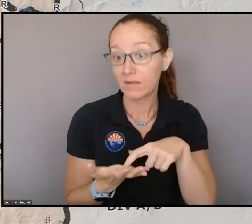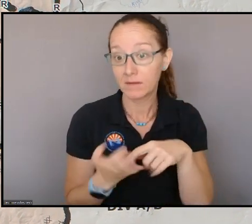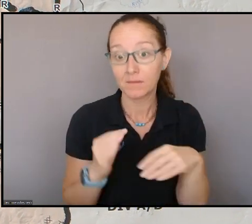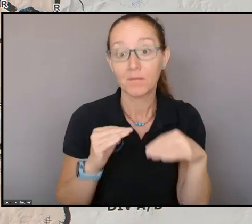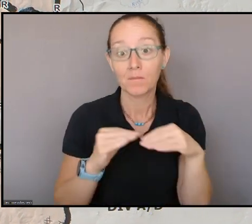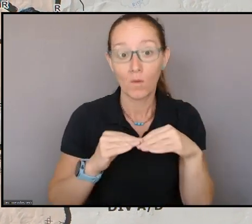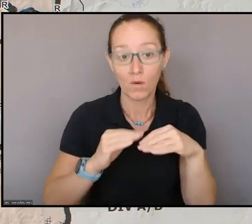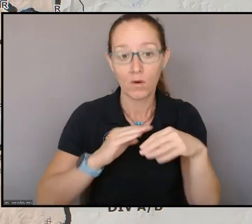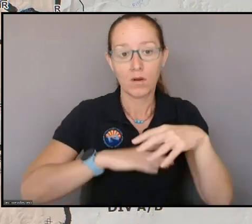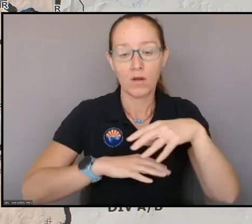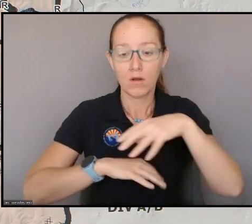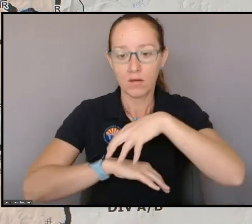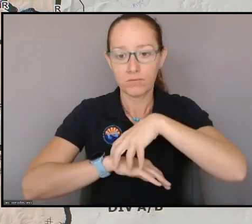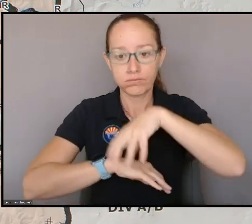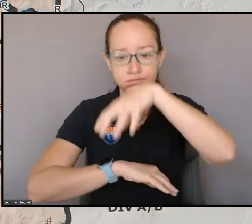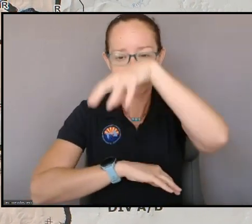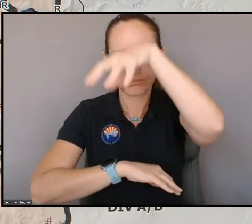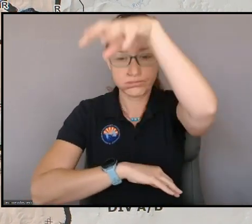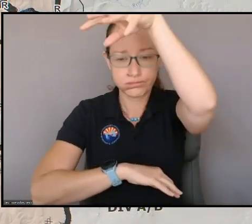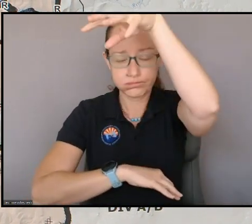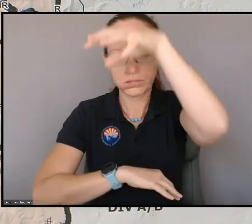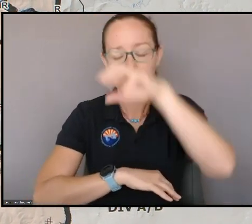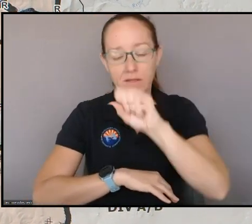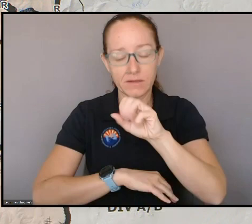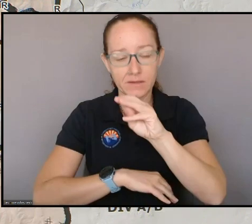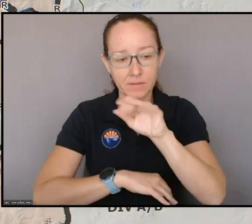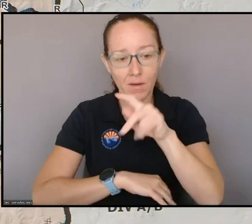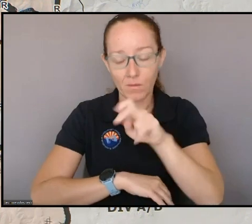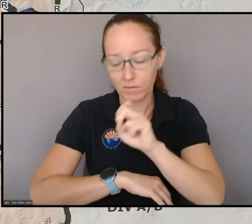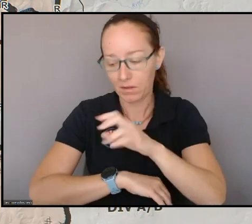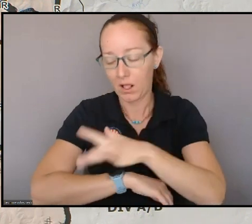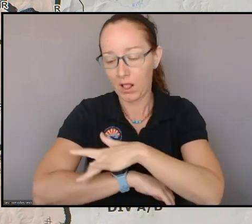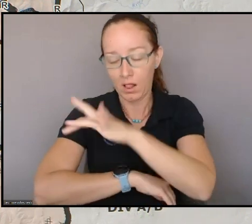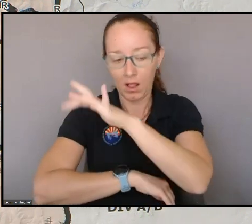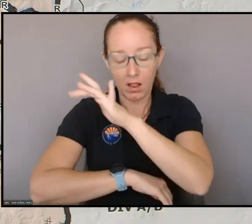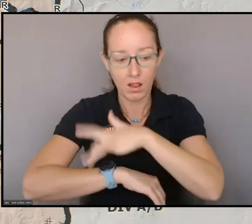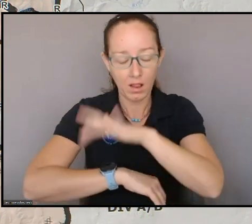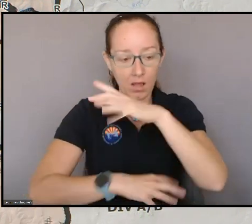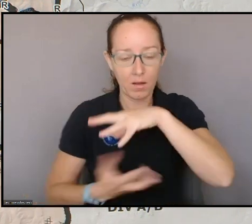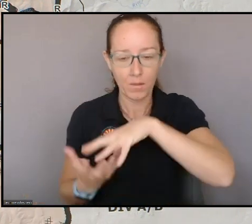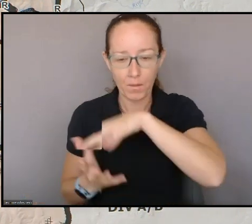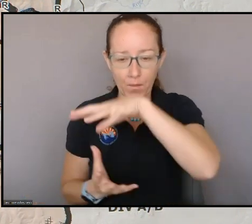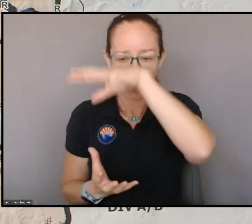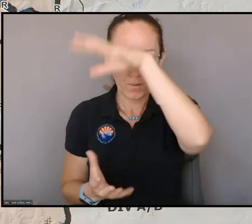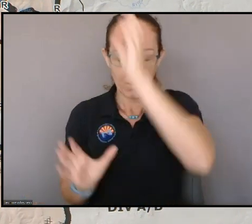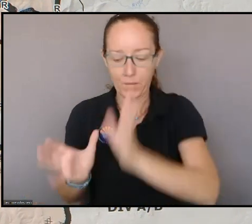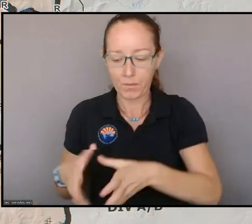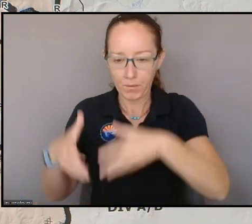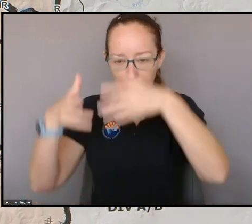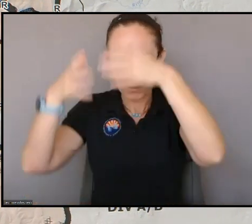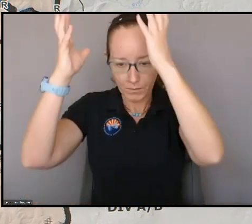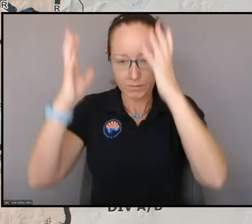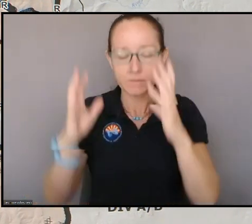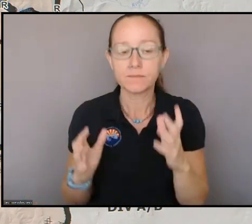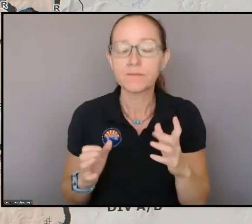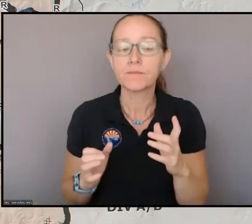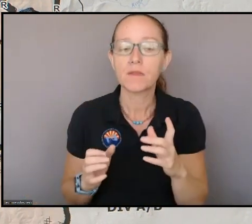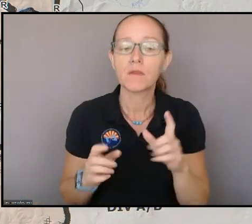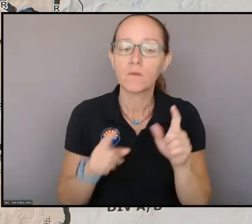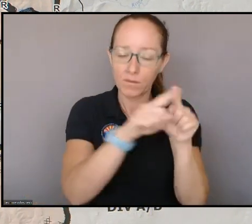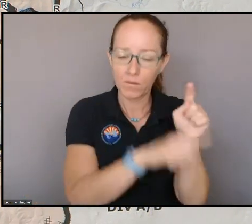smoke production that you could see from other places around the fire. And as we come around, we'll talk about those things and show you some pictures of